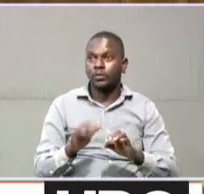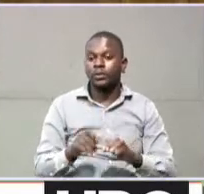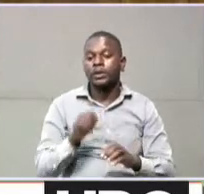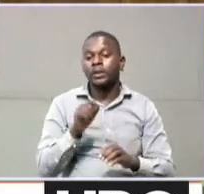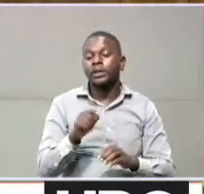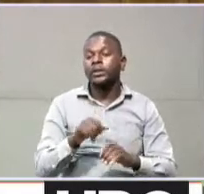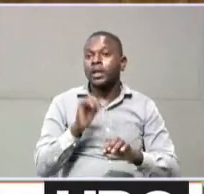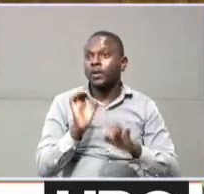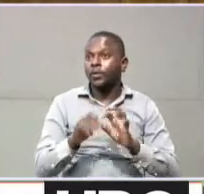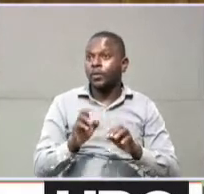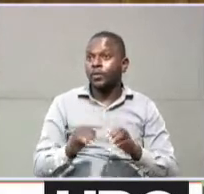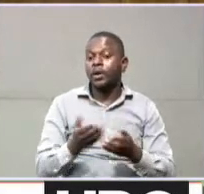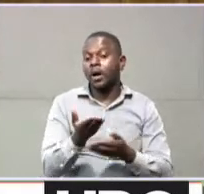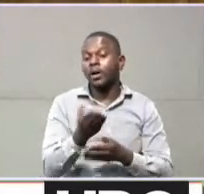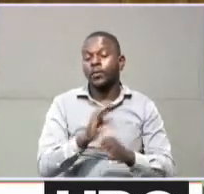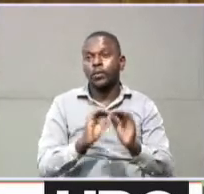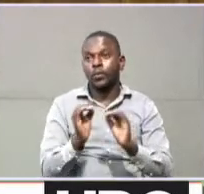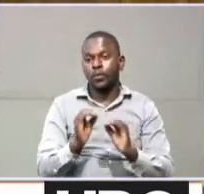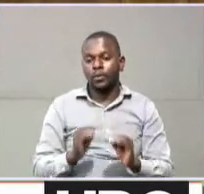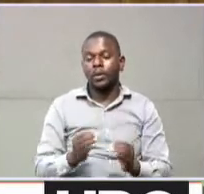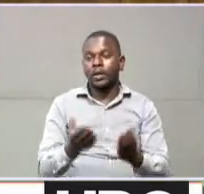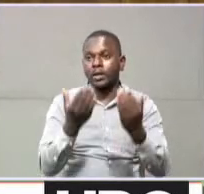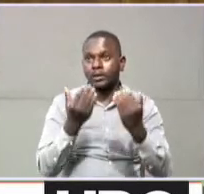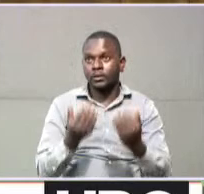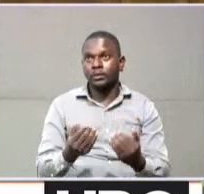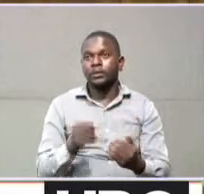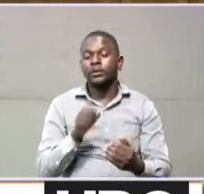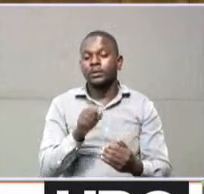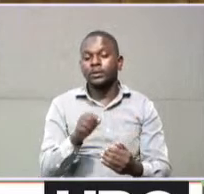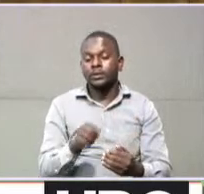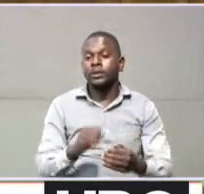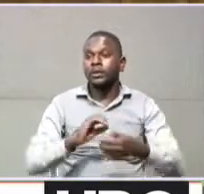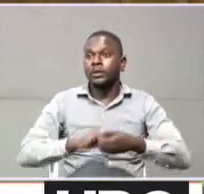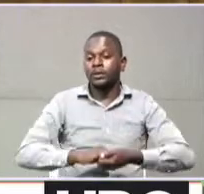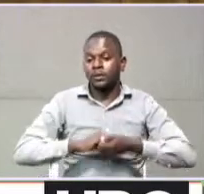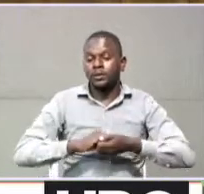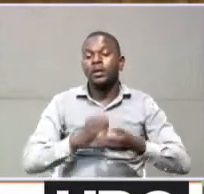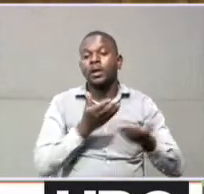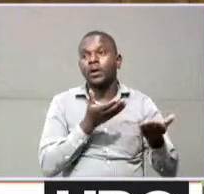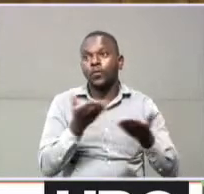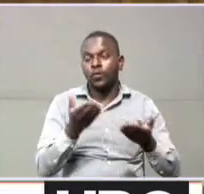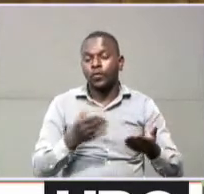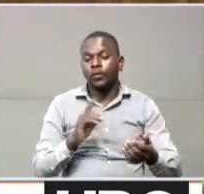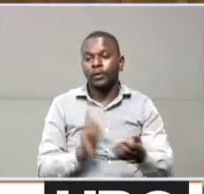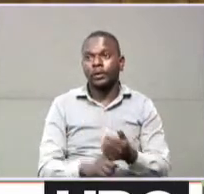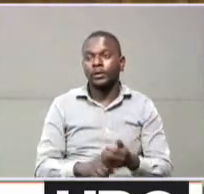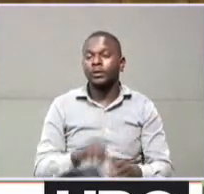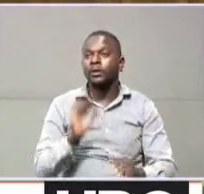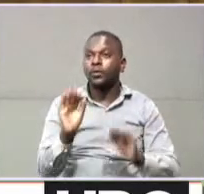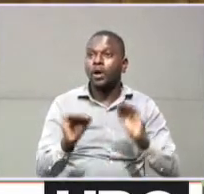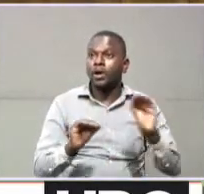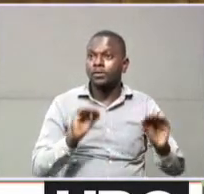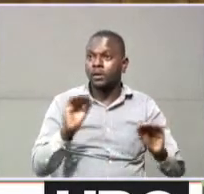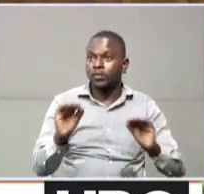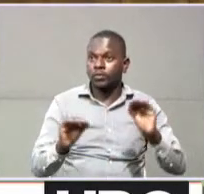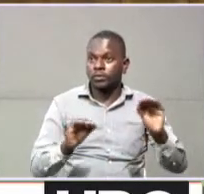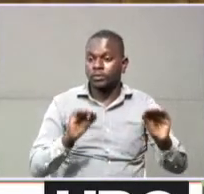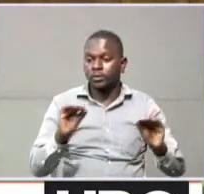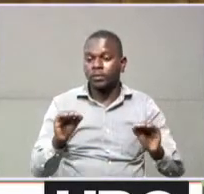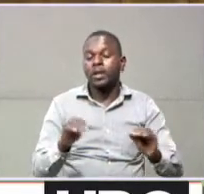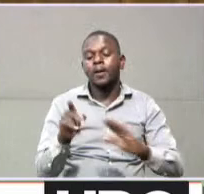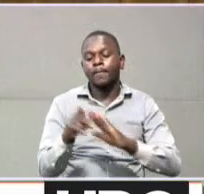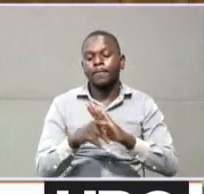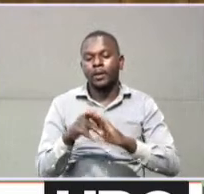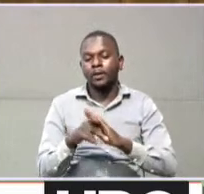these offices are not there and there are for these circles where will they get consultation from since the